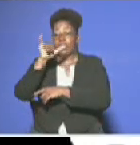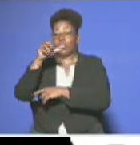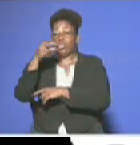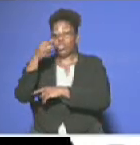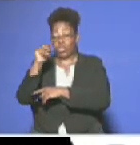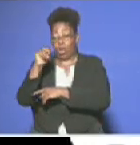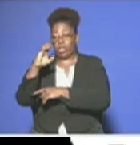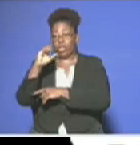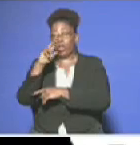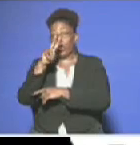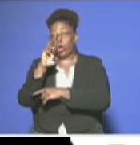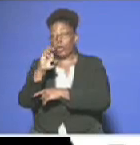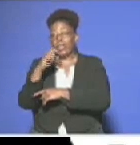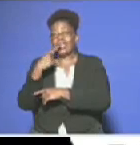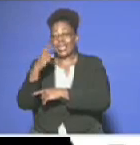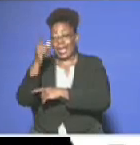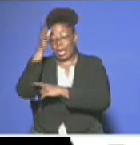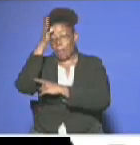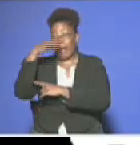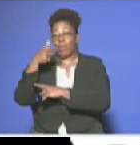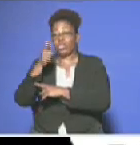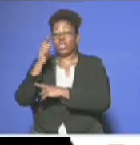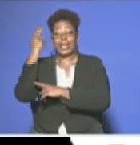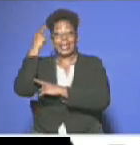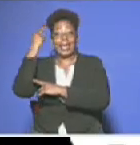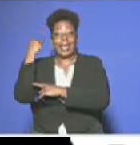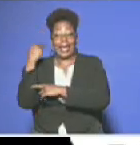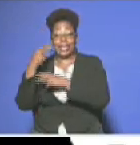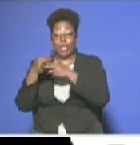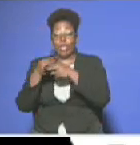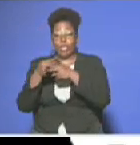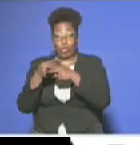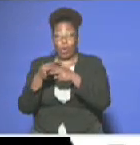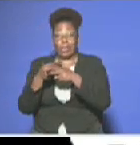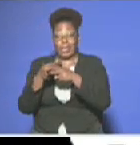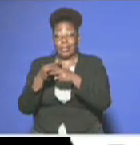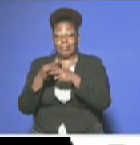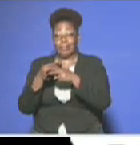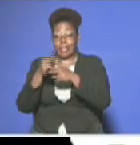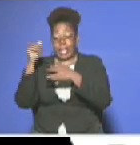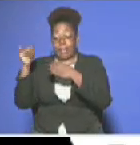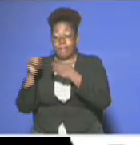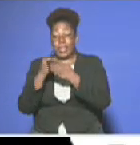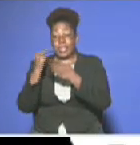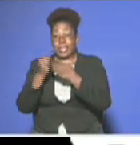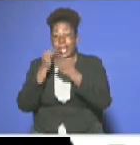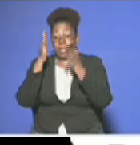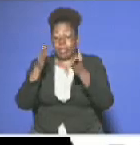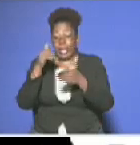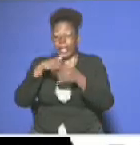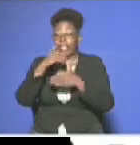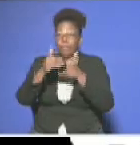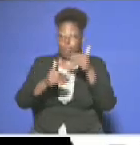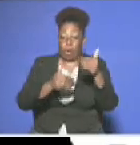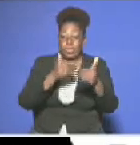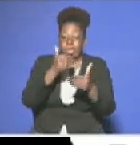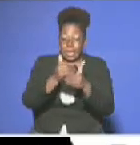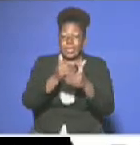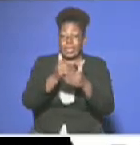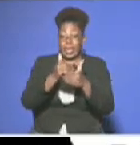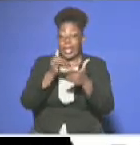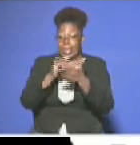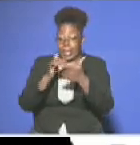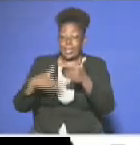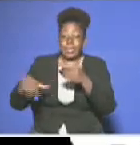understand from police that a male was shot in the head not too long ago. Crime scene investigators are in the process of processing